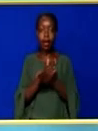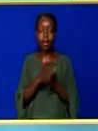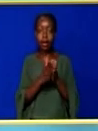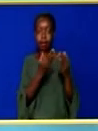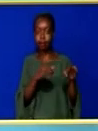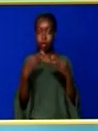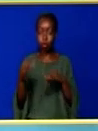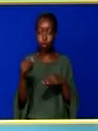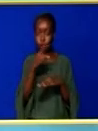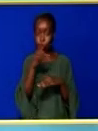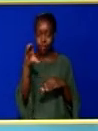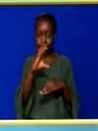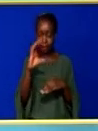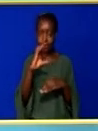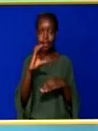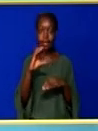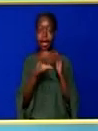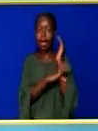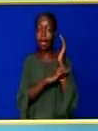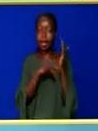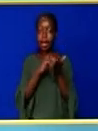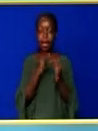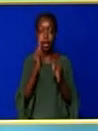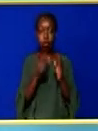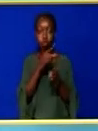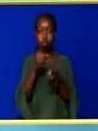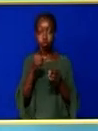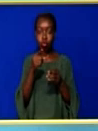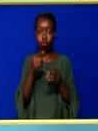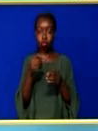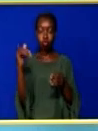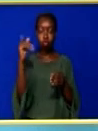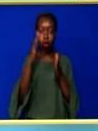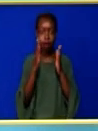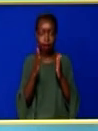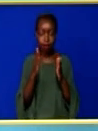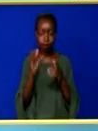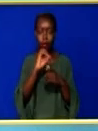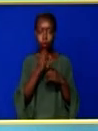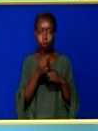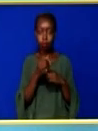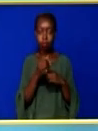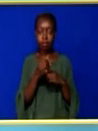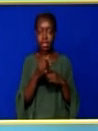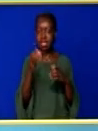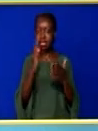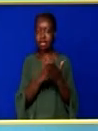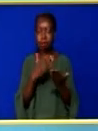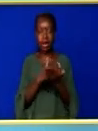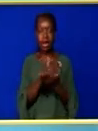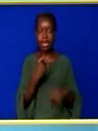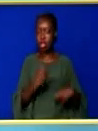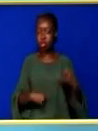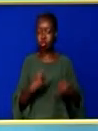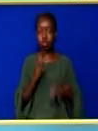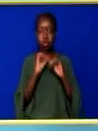a citizen of that country. Remember, if you are a foreigner or an alien, there are certain rights that you will not enjoy. Yes, there